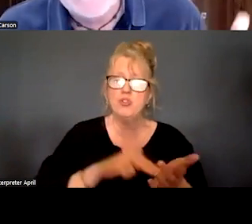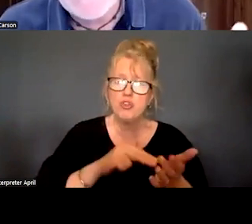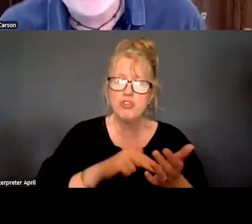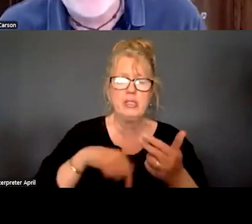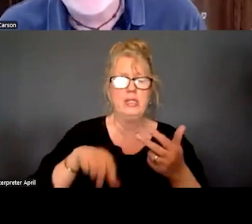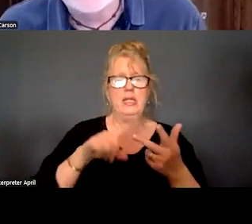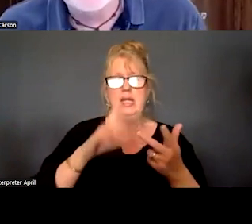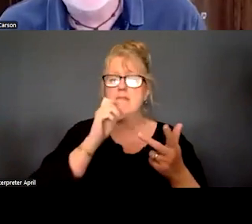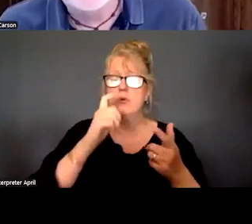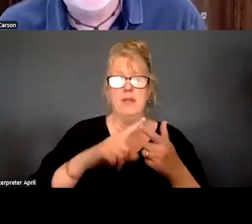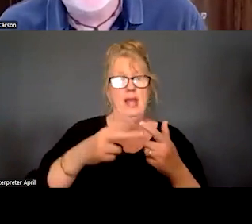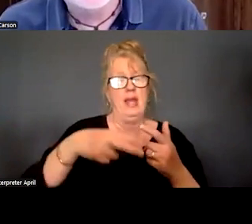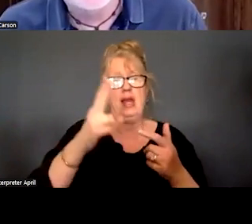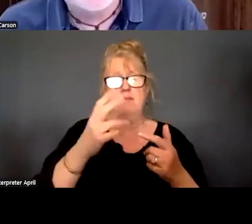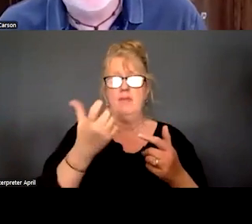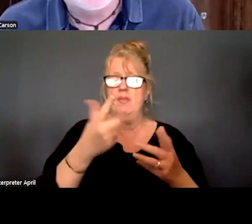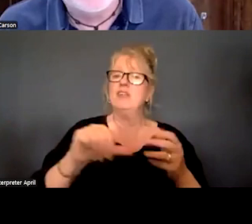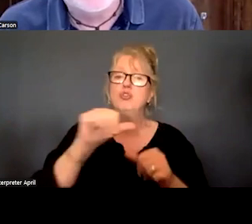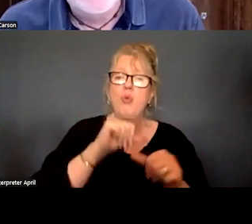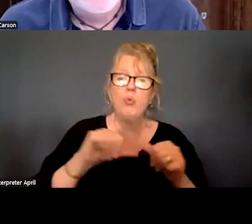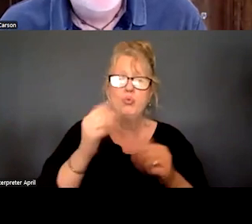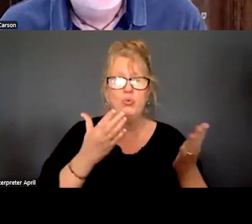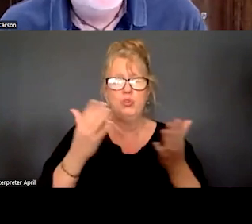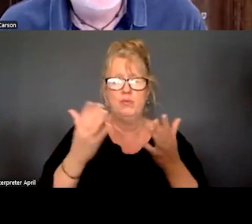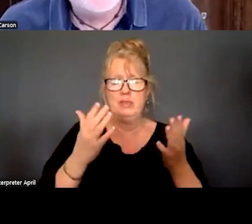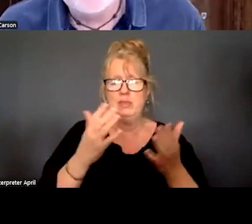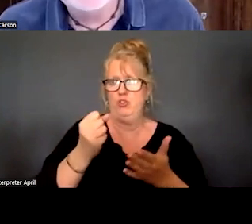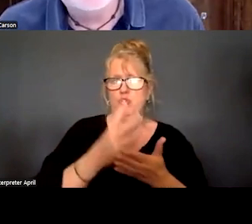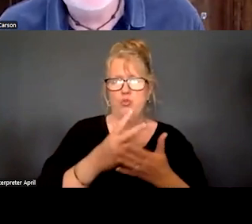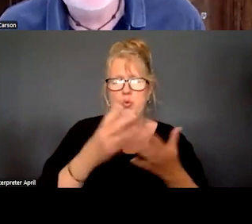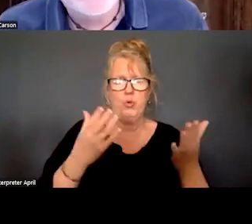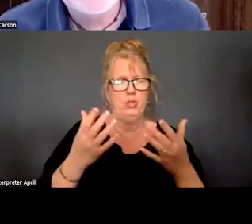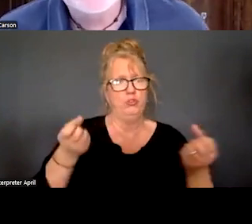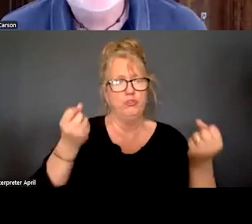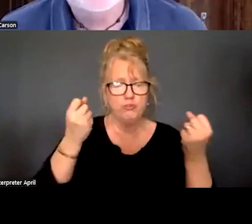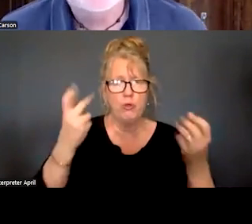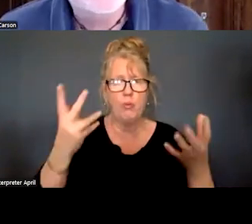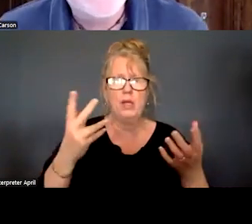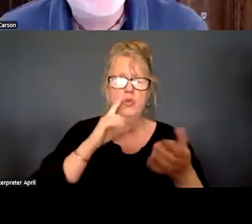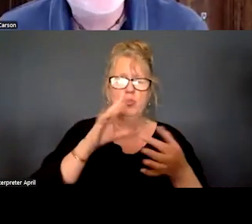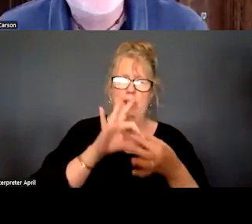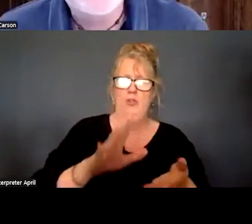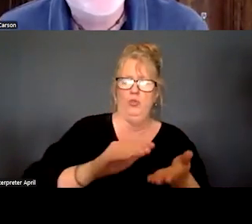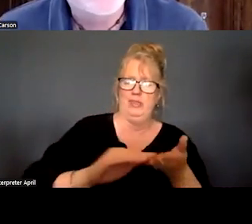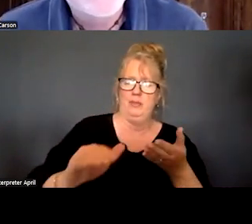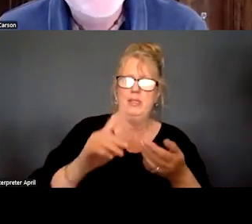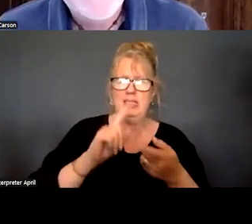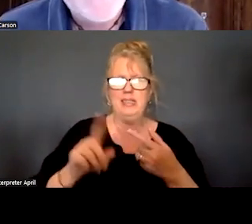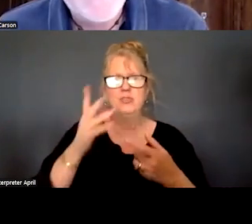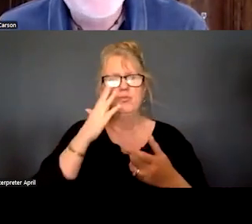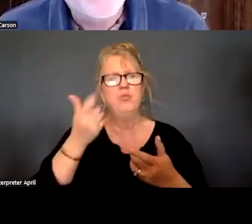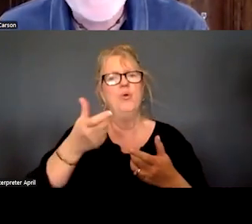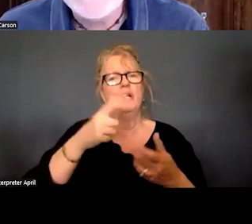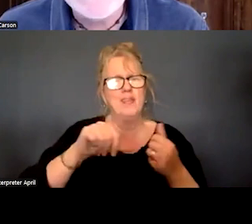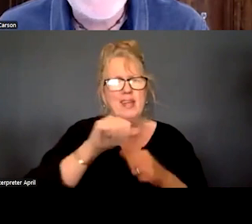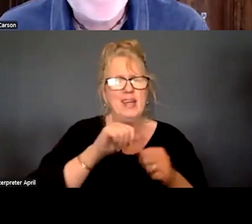really high quality social services kind of thing that so much of discharge has to do with psychosocial